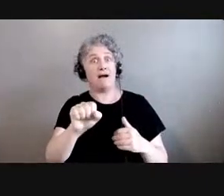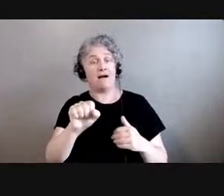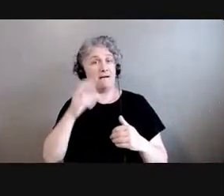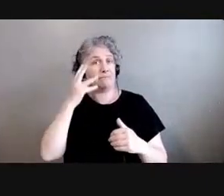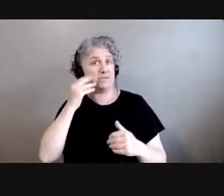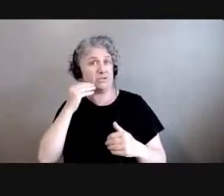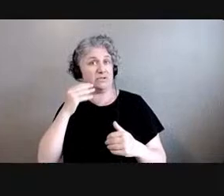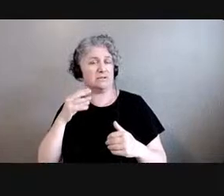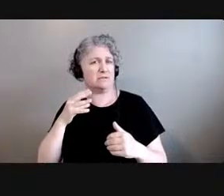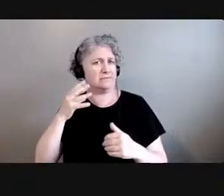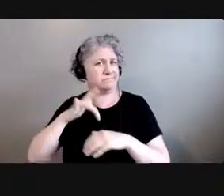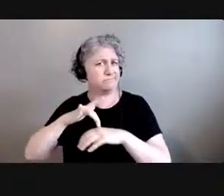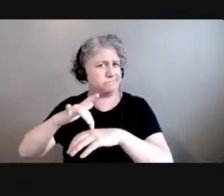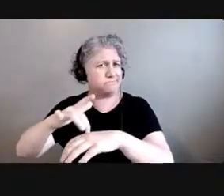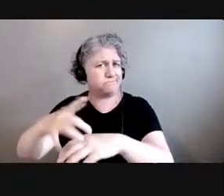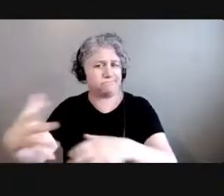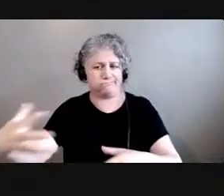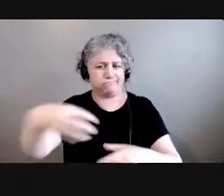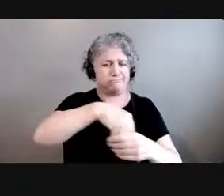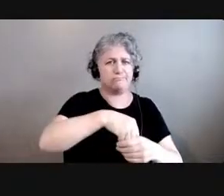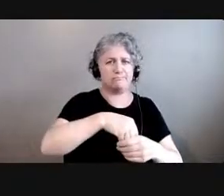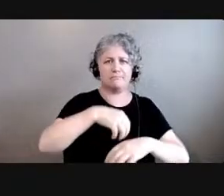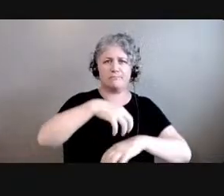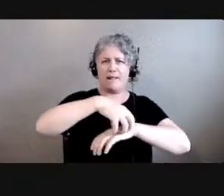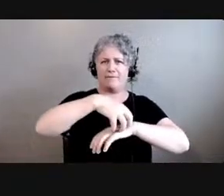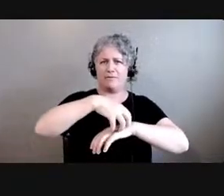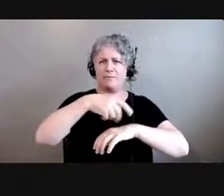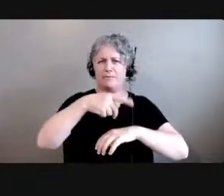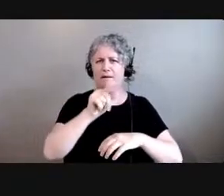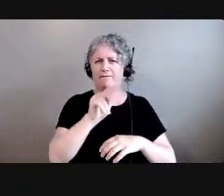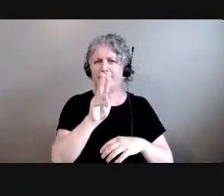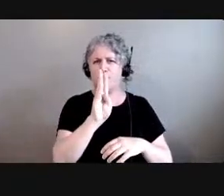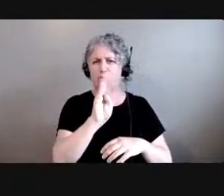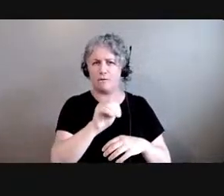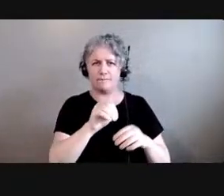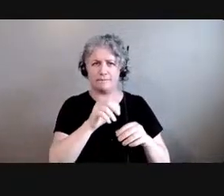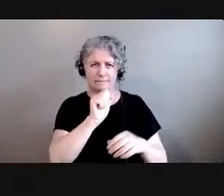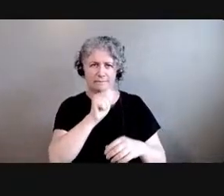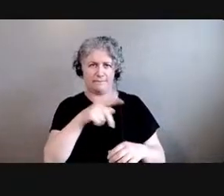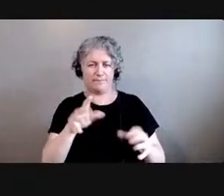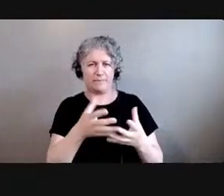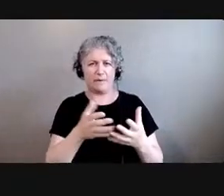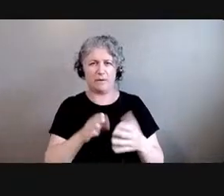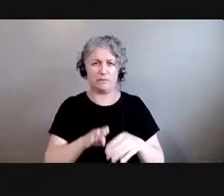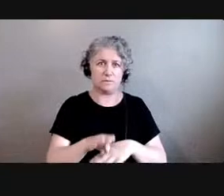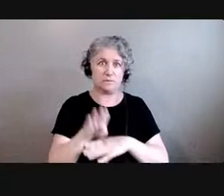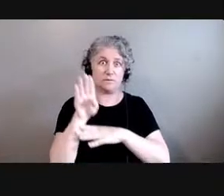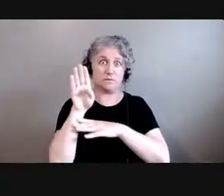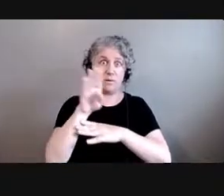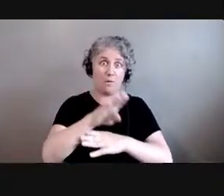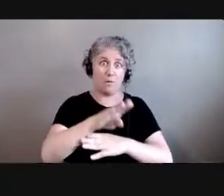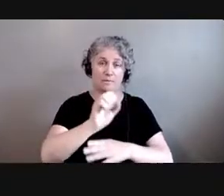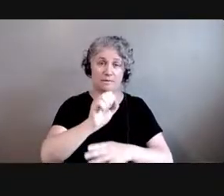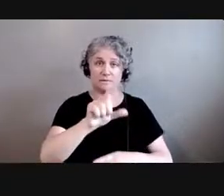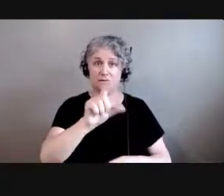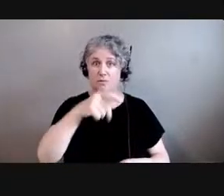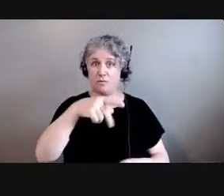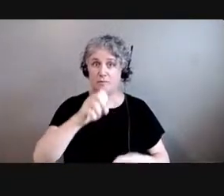Now platform, where users can discover accessibility reviews regarding slope, terrain, amenities, and much